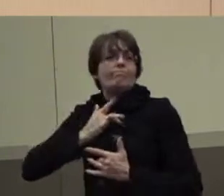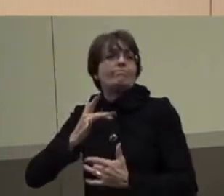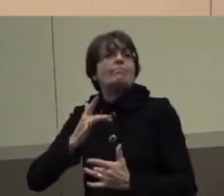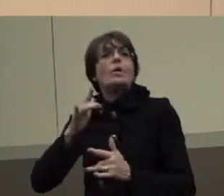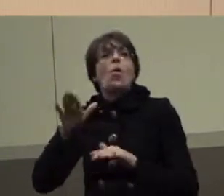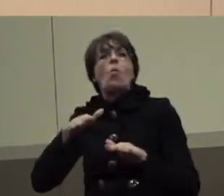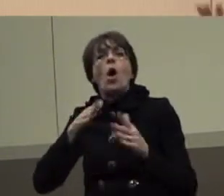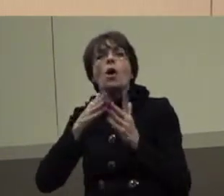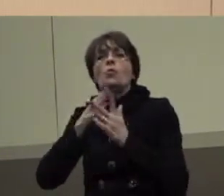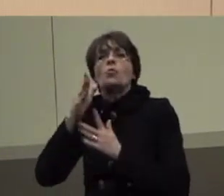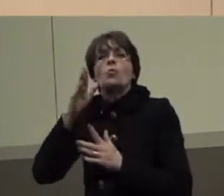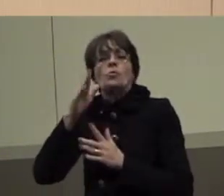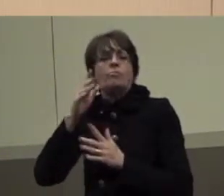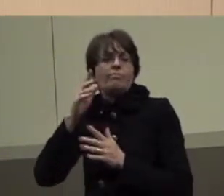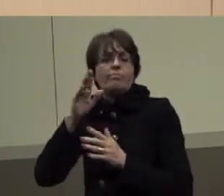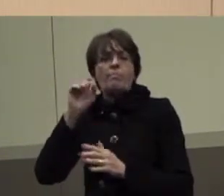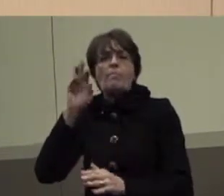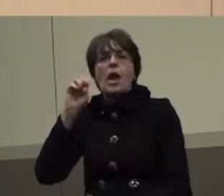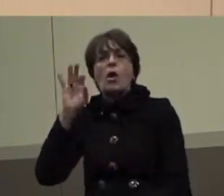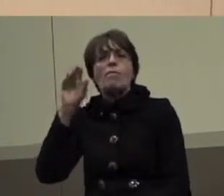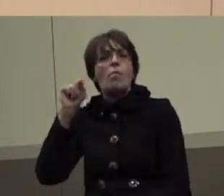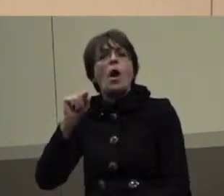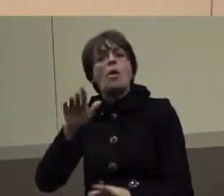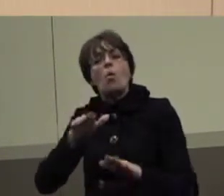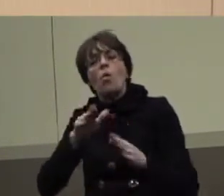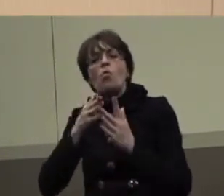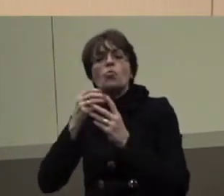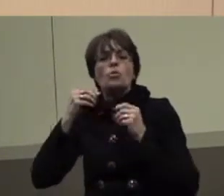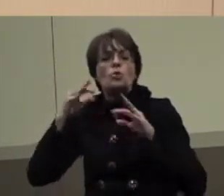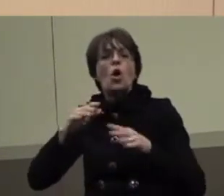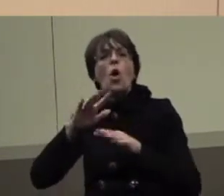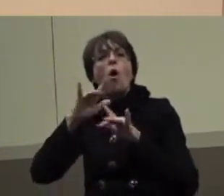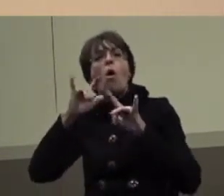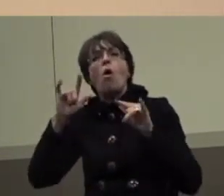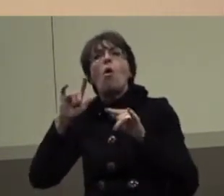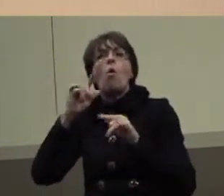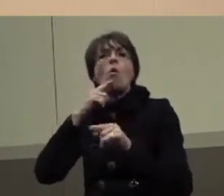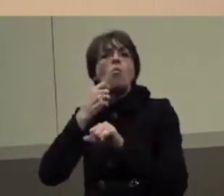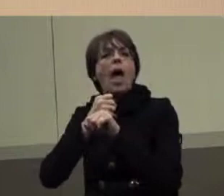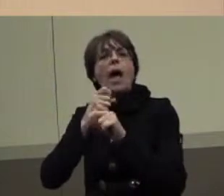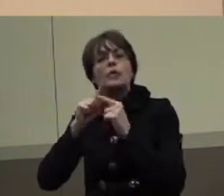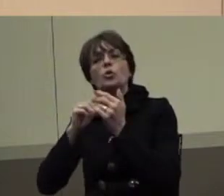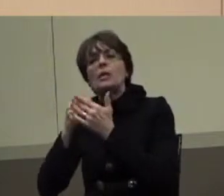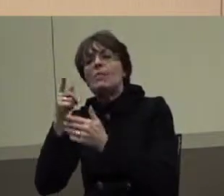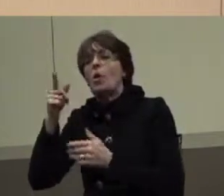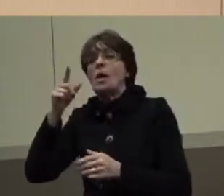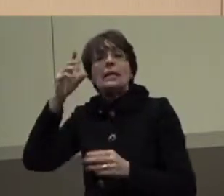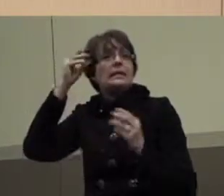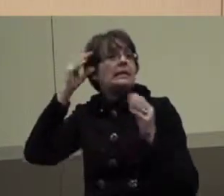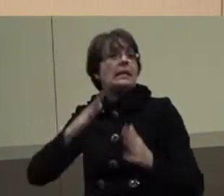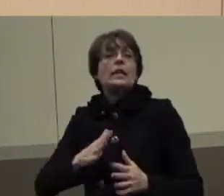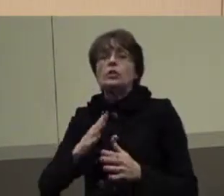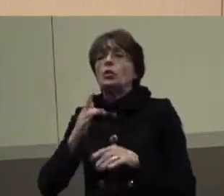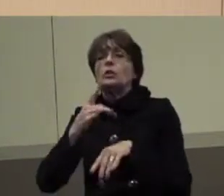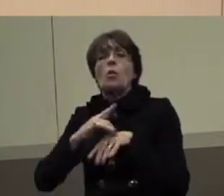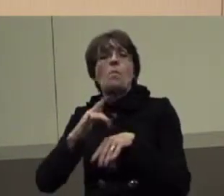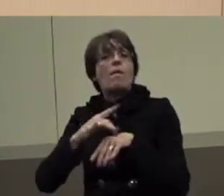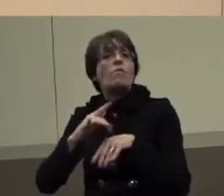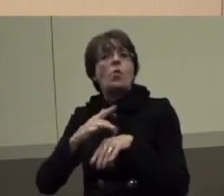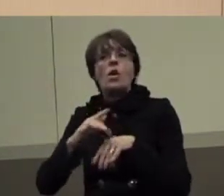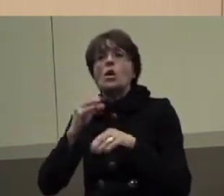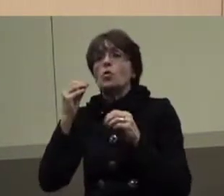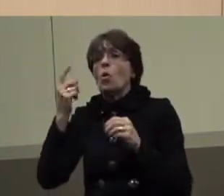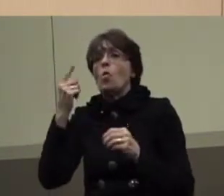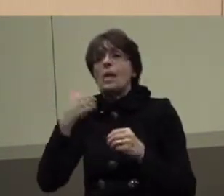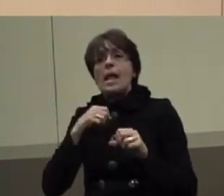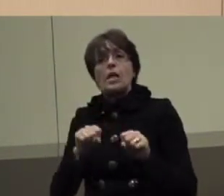through snow and rock and all that to get there. And the teachers are barefoot, or they have socks on. No one wears shoes. I mean, I